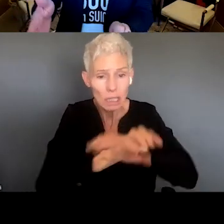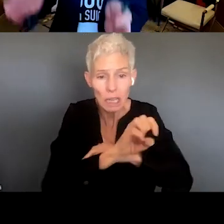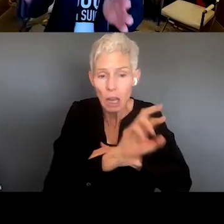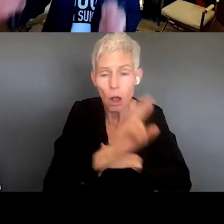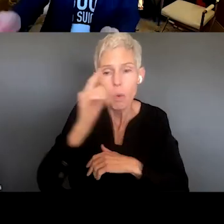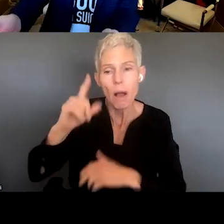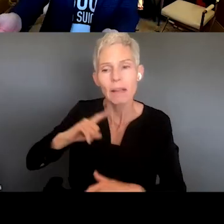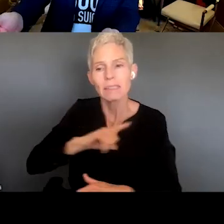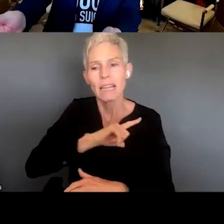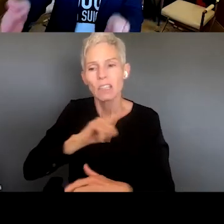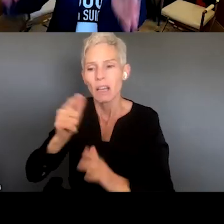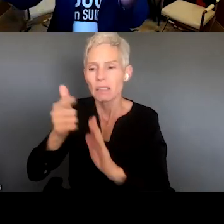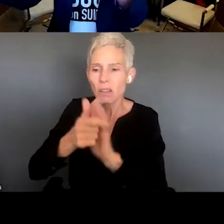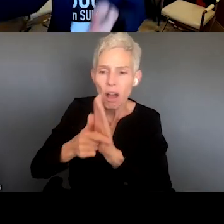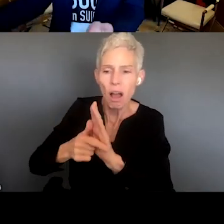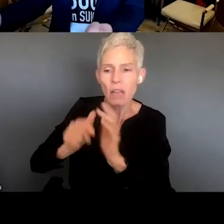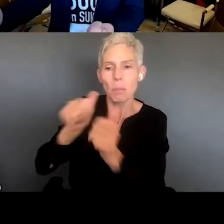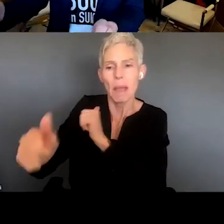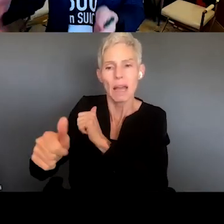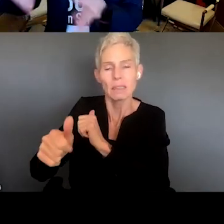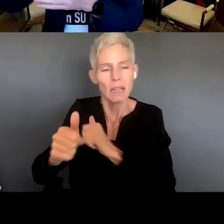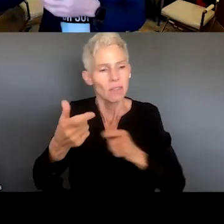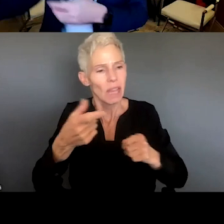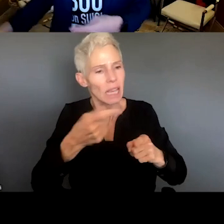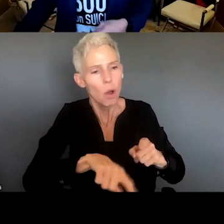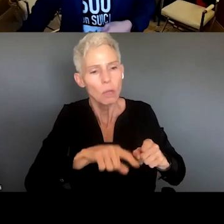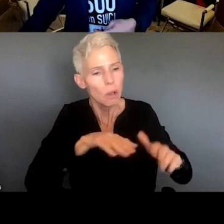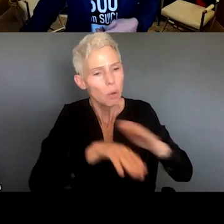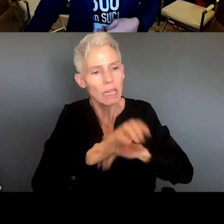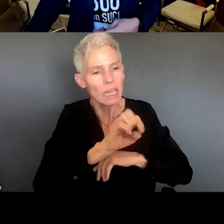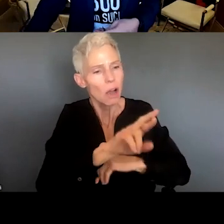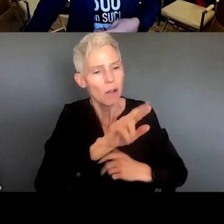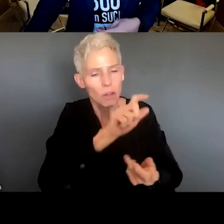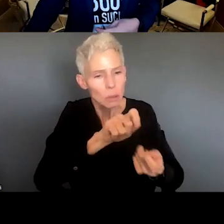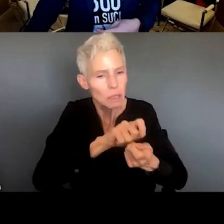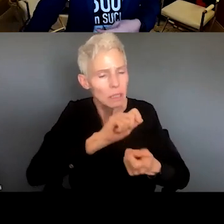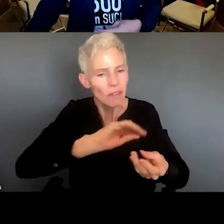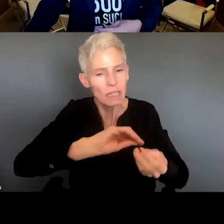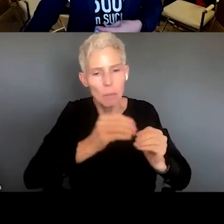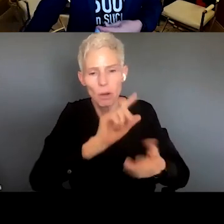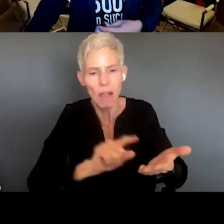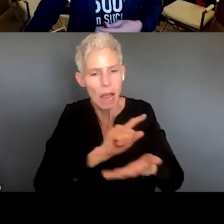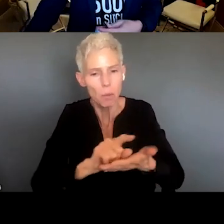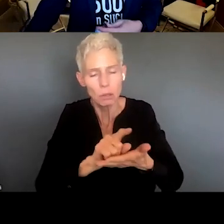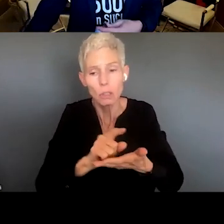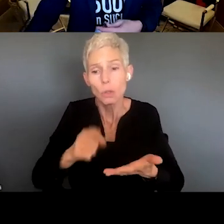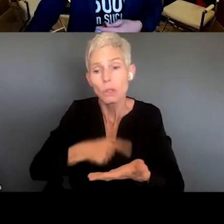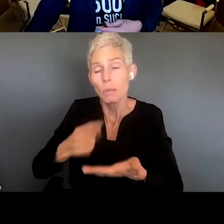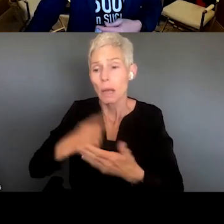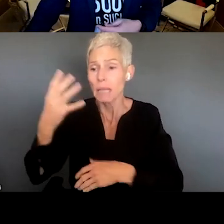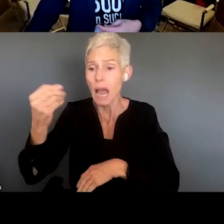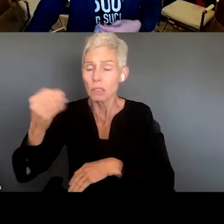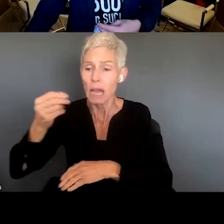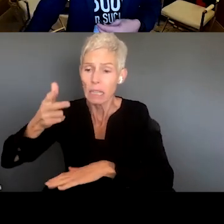passed there that they can't be in the ER, but for a certain number of hours. Again, an effort to get around boarding. So they sit outside in the